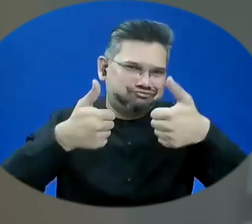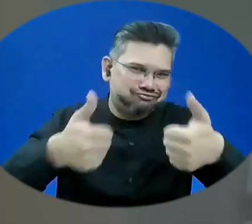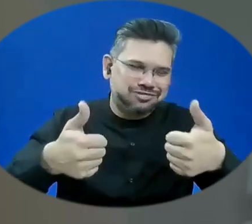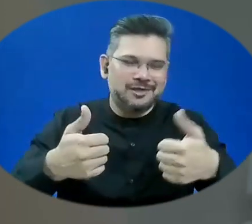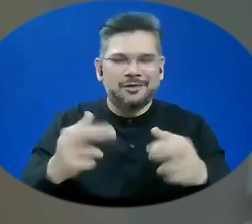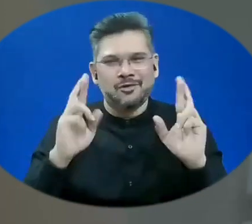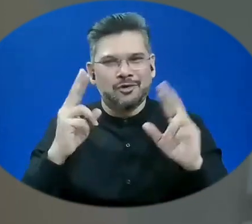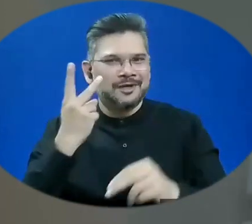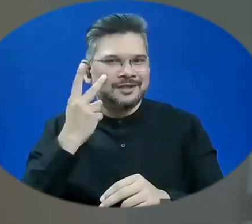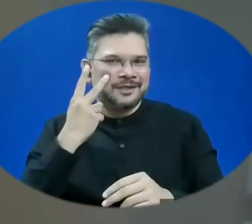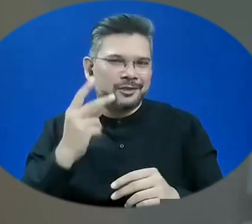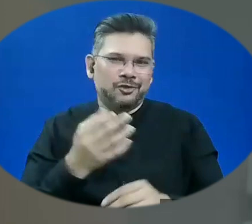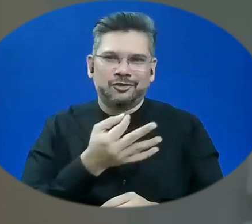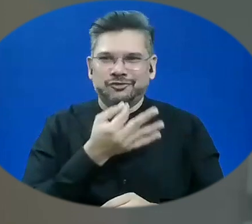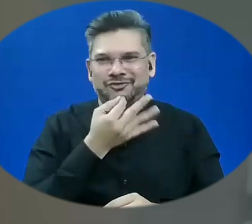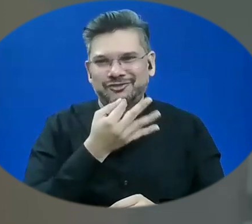Bye.